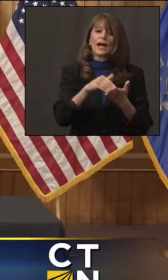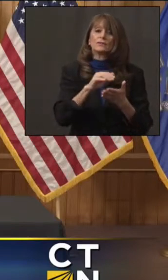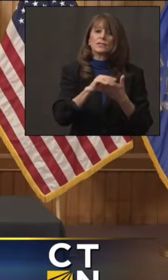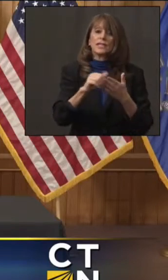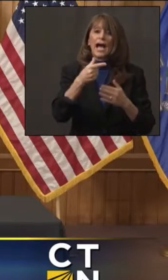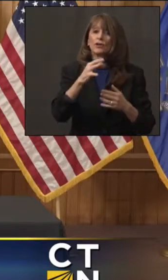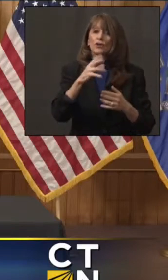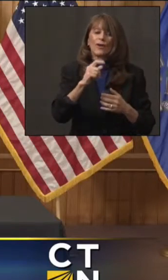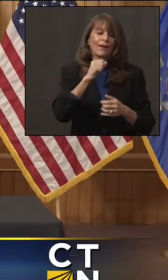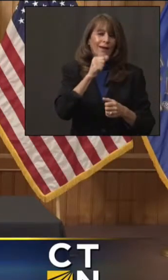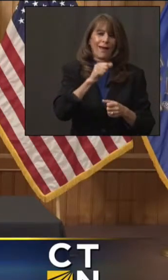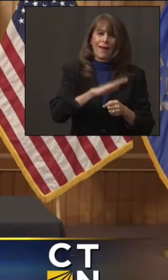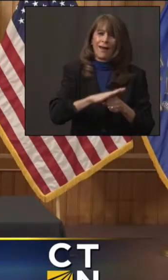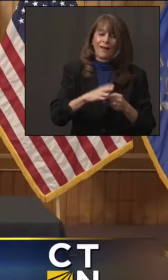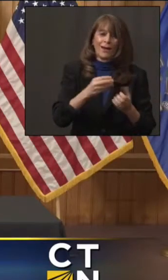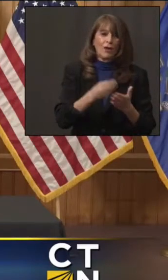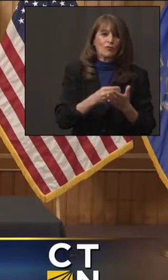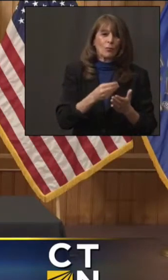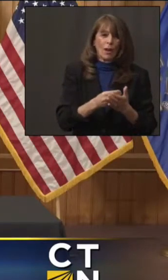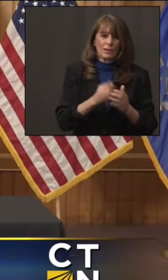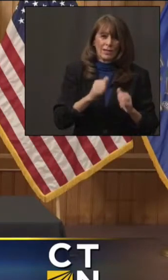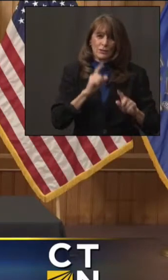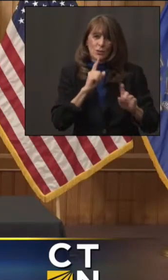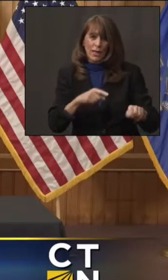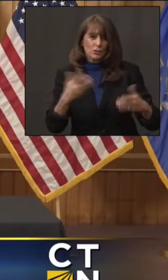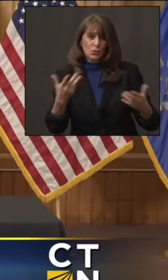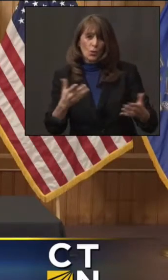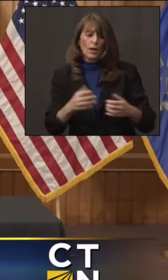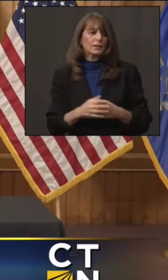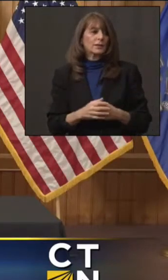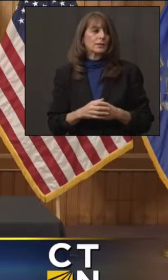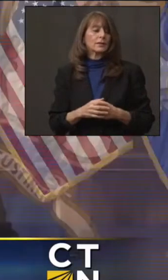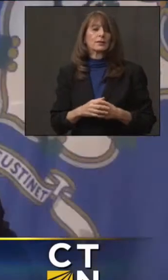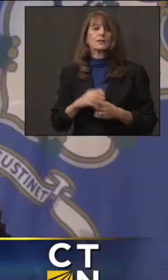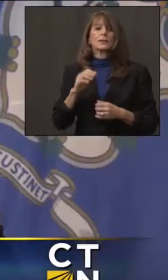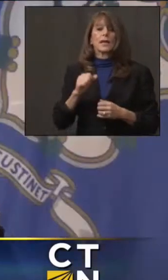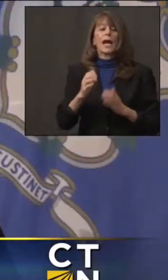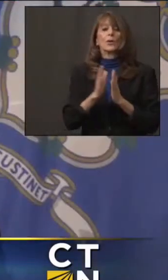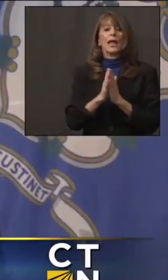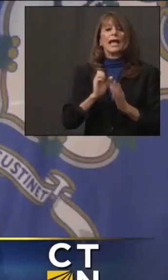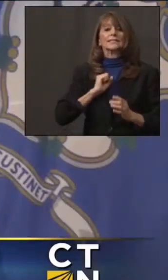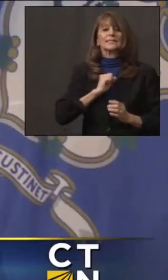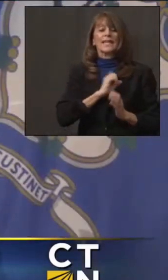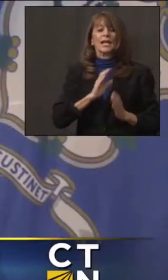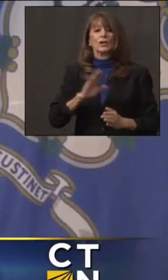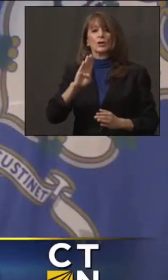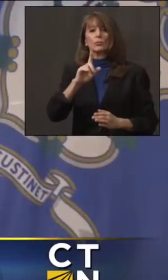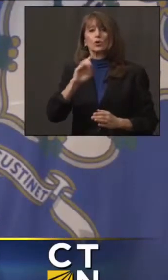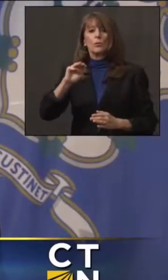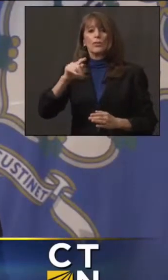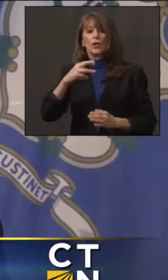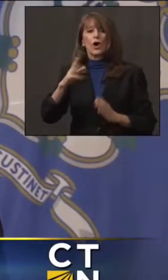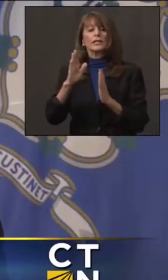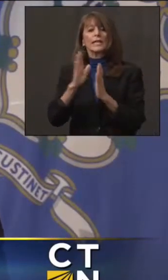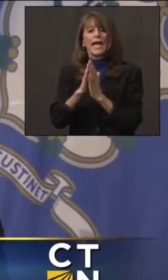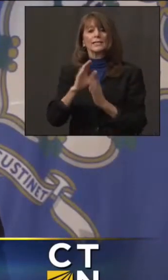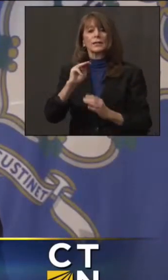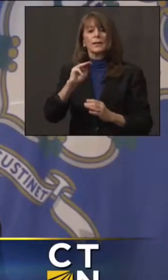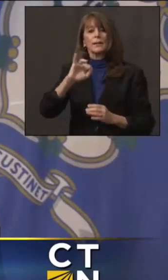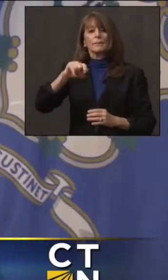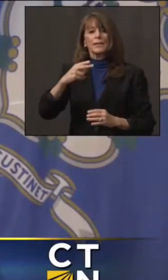enough. I wondered if you could please respond. Yeah, I'll ask Senator Blumenthal to ask Mitch McConnell to do